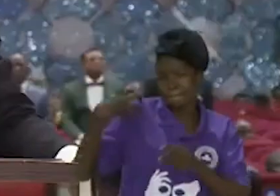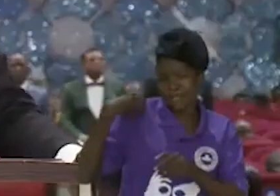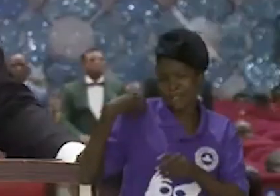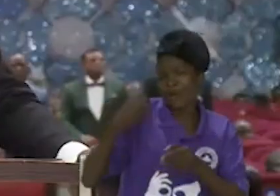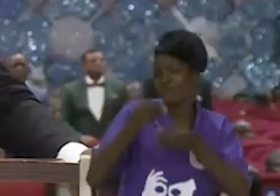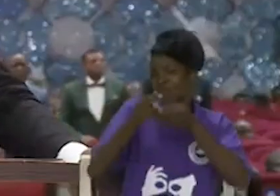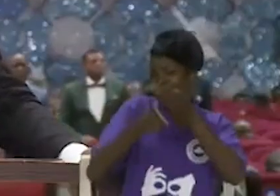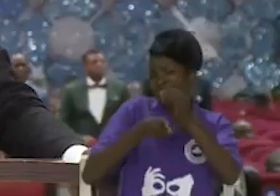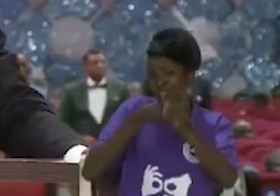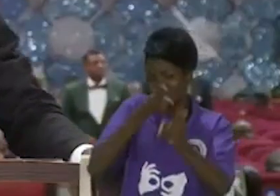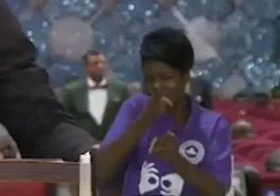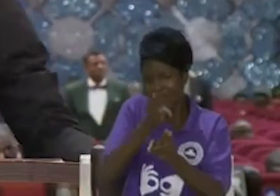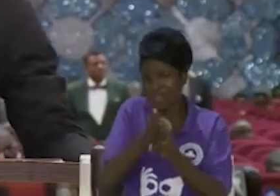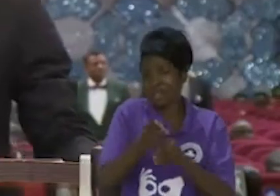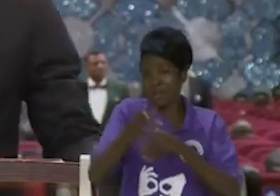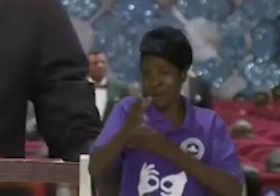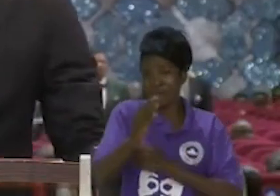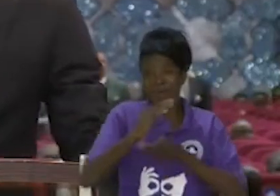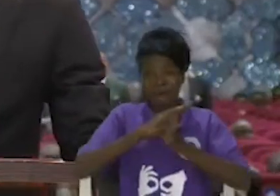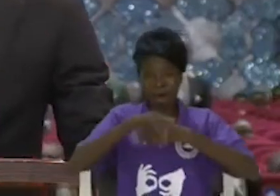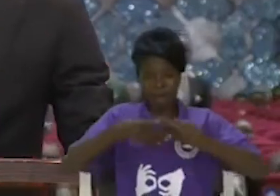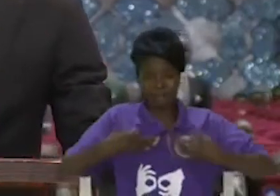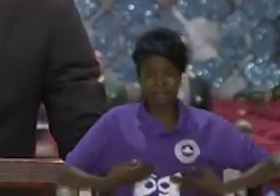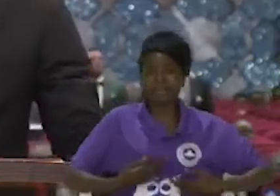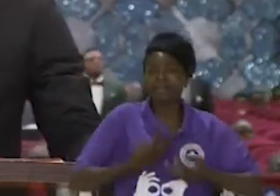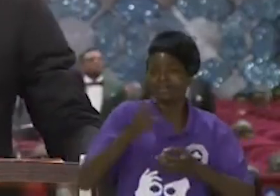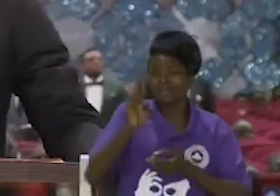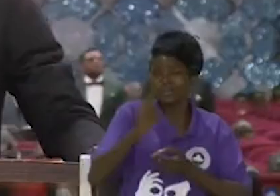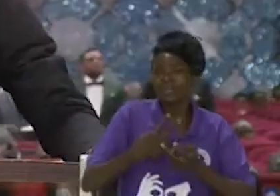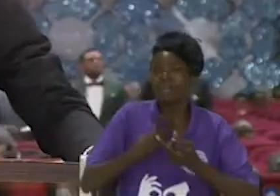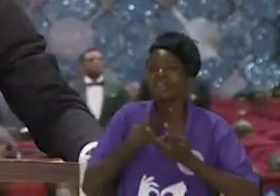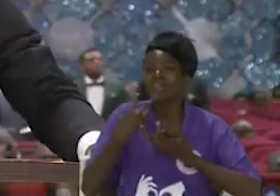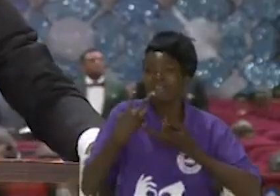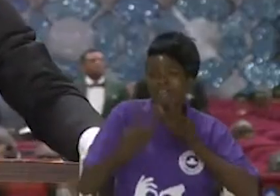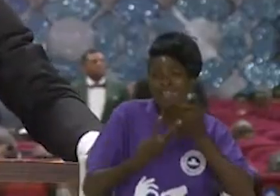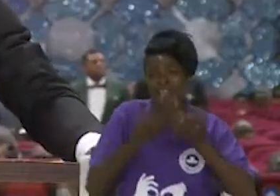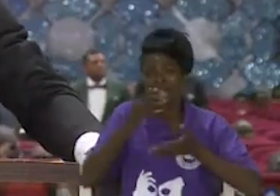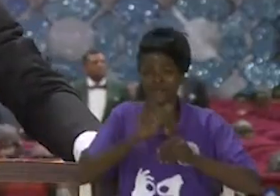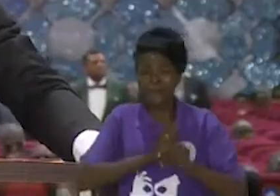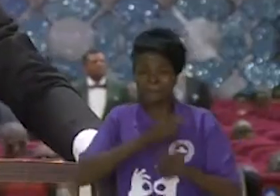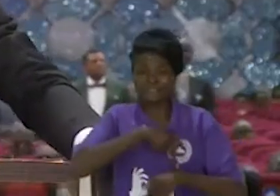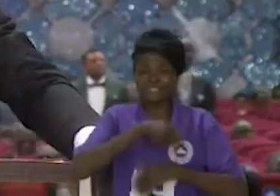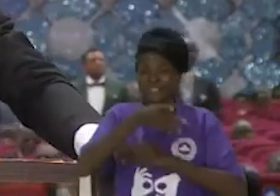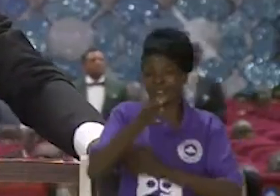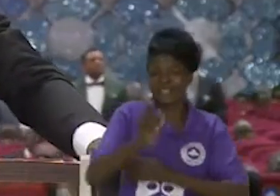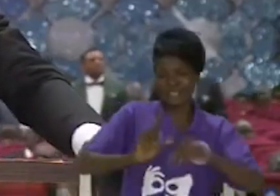the God of all flesh. Lift your voice and appreciate God if you are a grateful soul in the house.